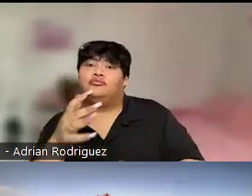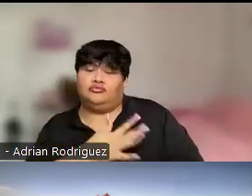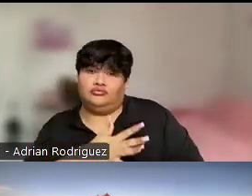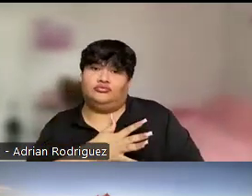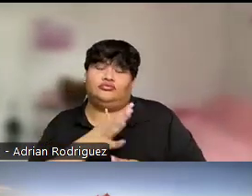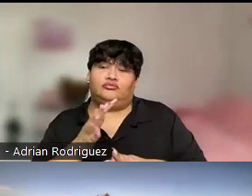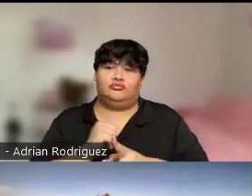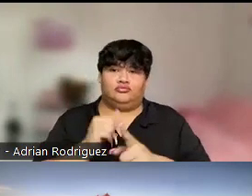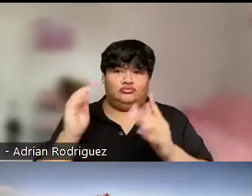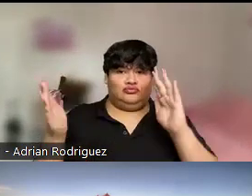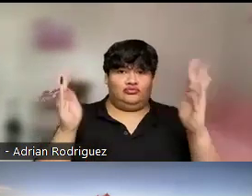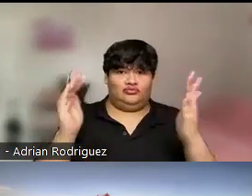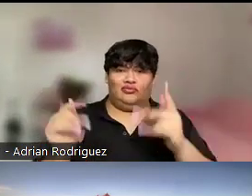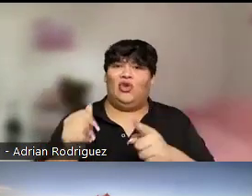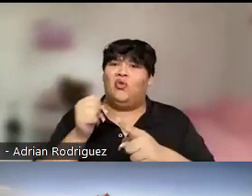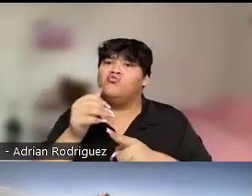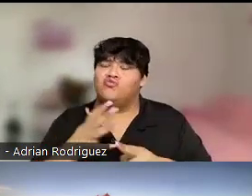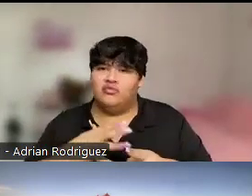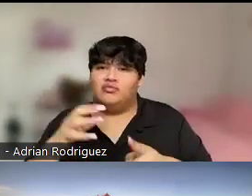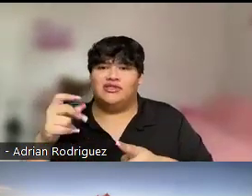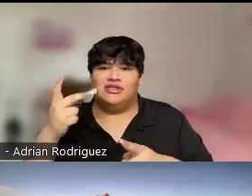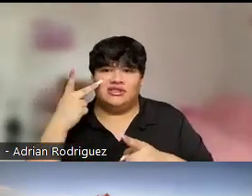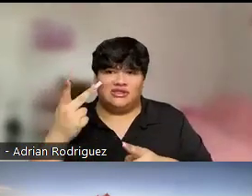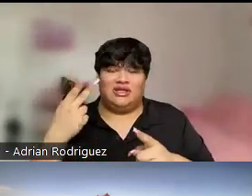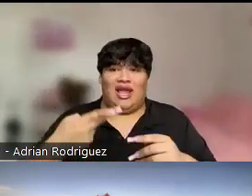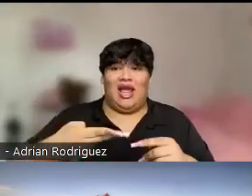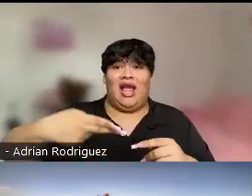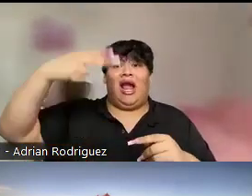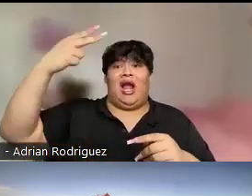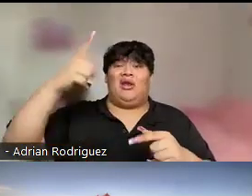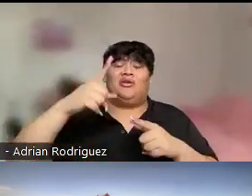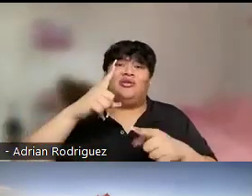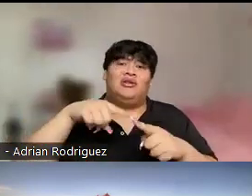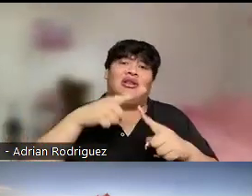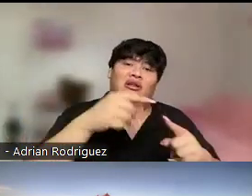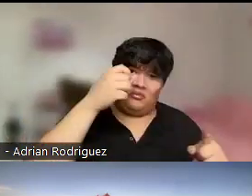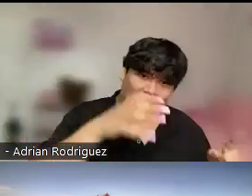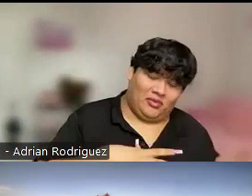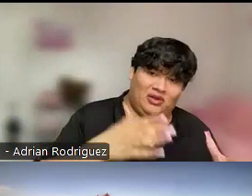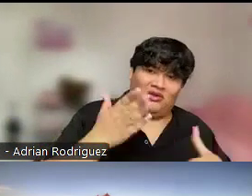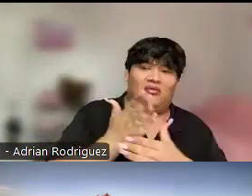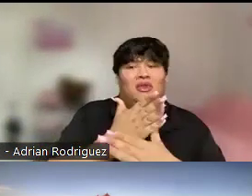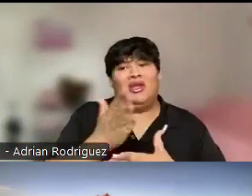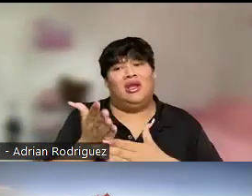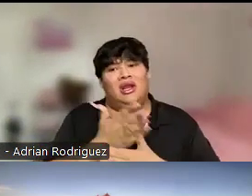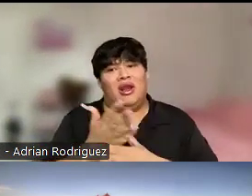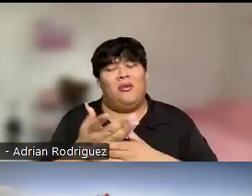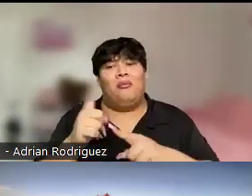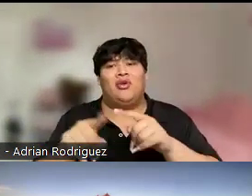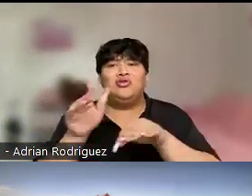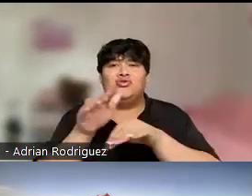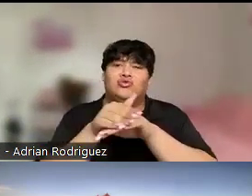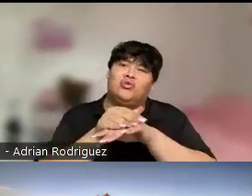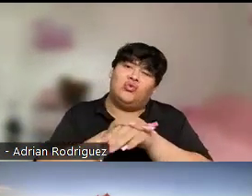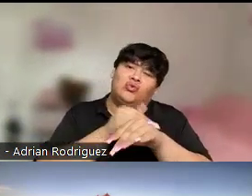for women. Women consistently have a higher prevalence than men, and the gap persists but slowly